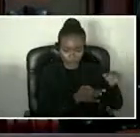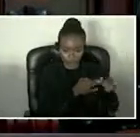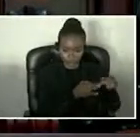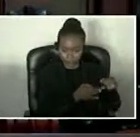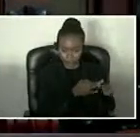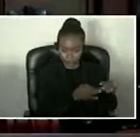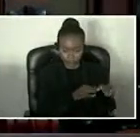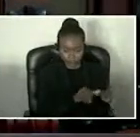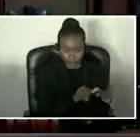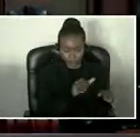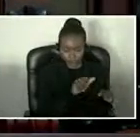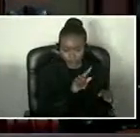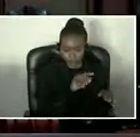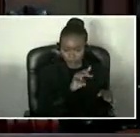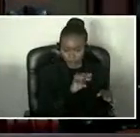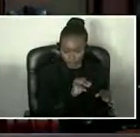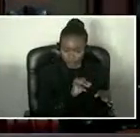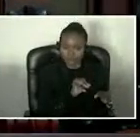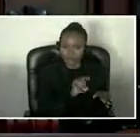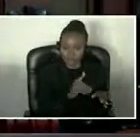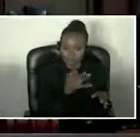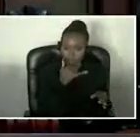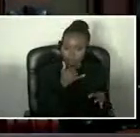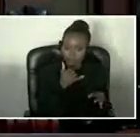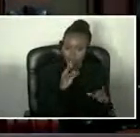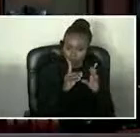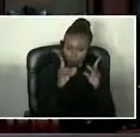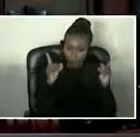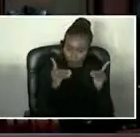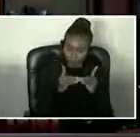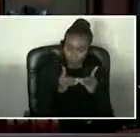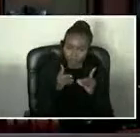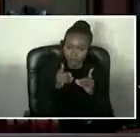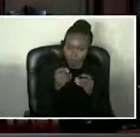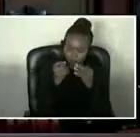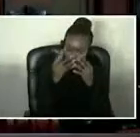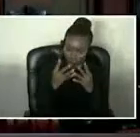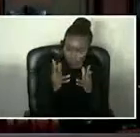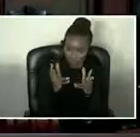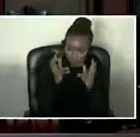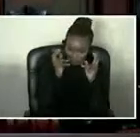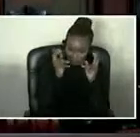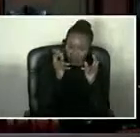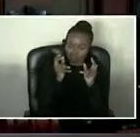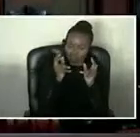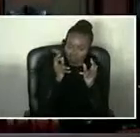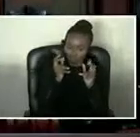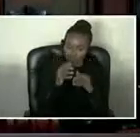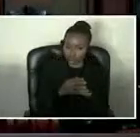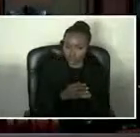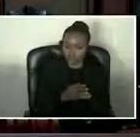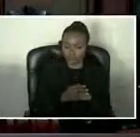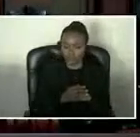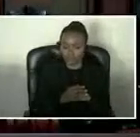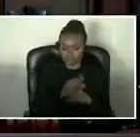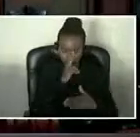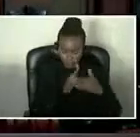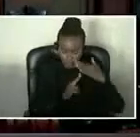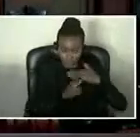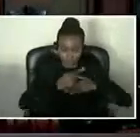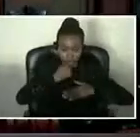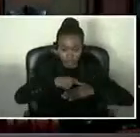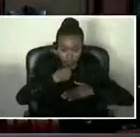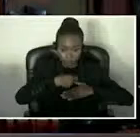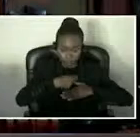we acknowledge the department department this budget for the other speaker we all know that